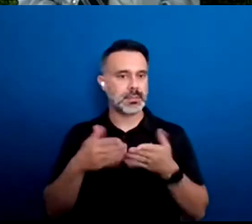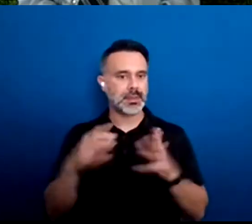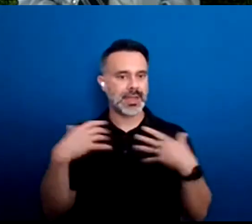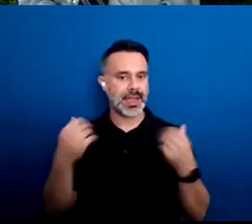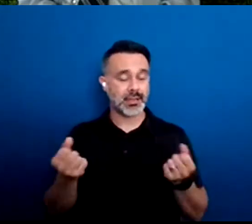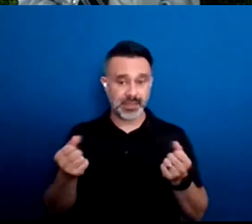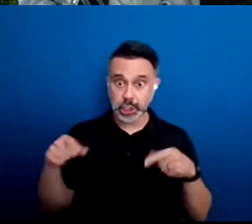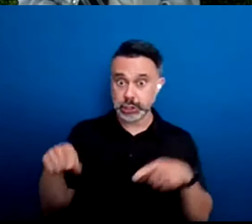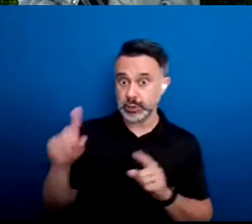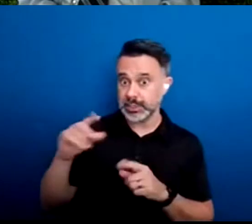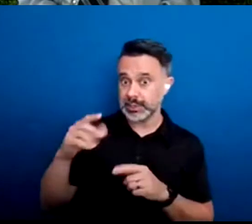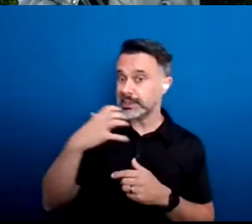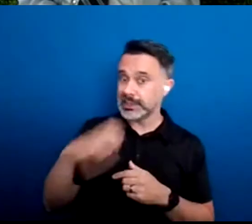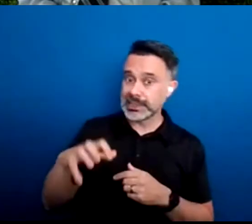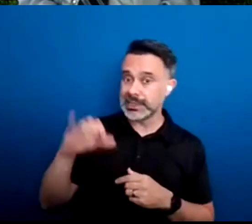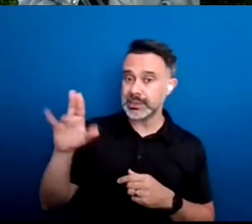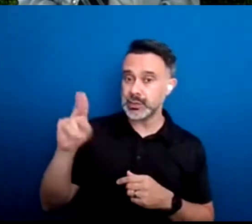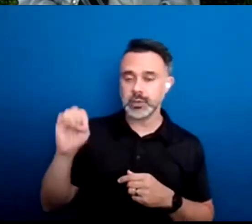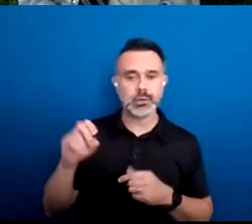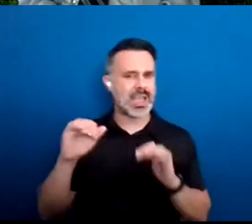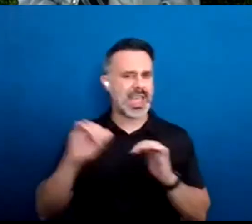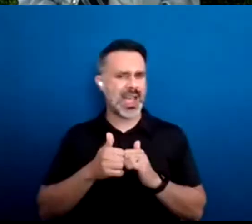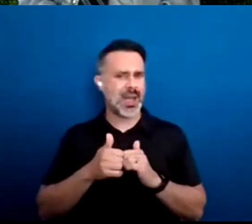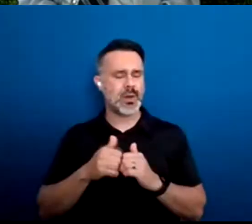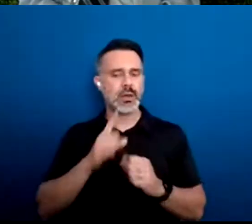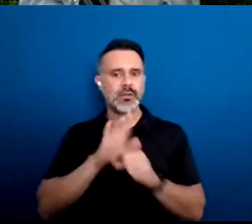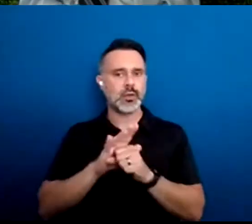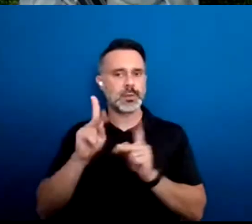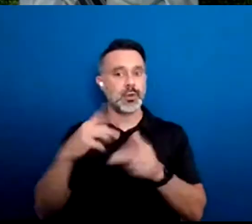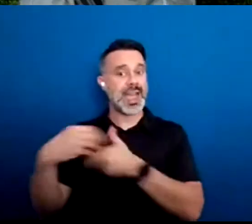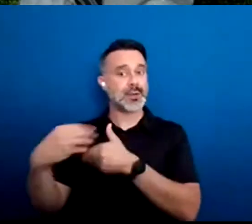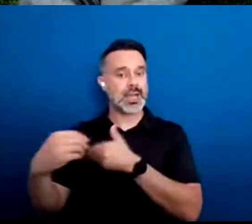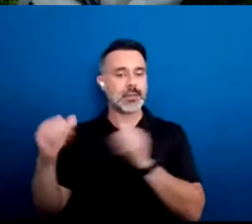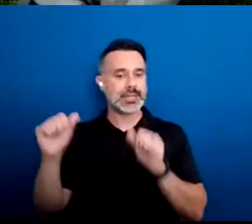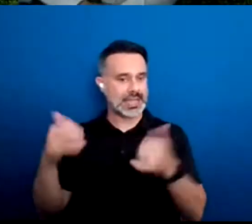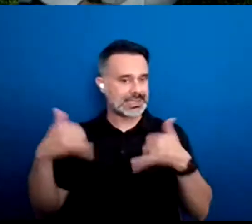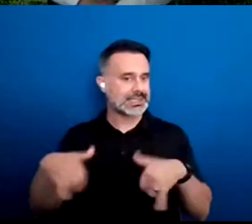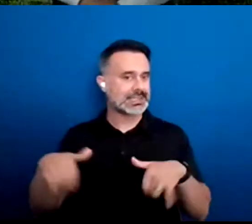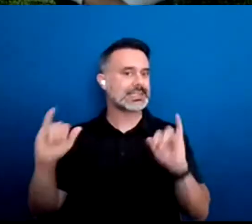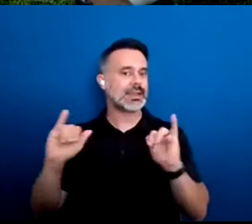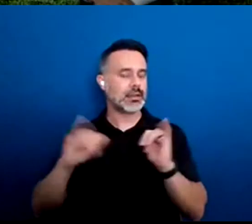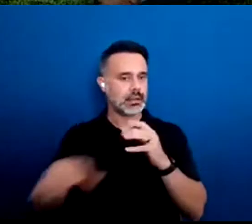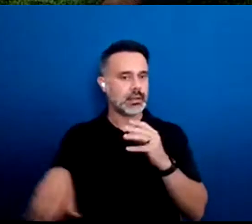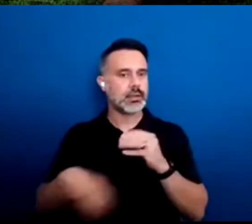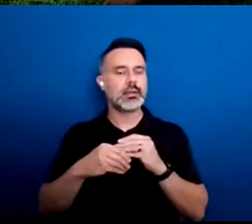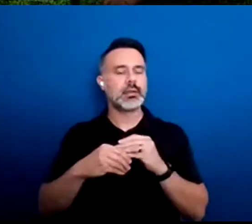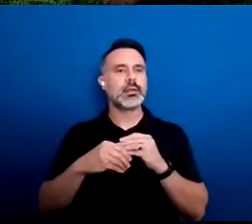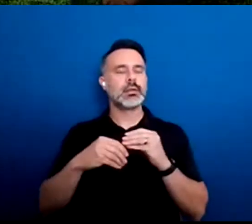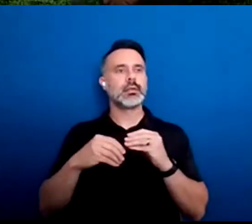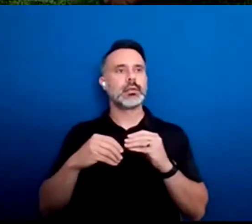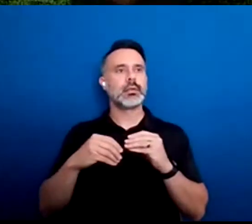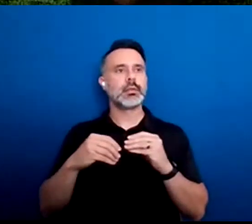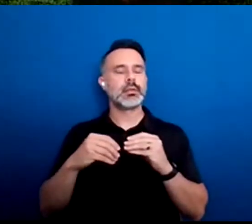there anything being done to ensure people outside will be able to build on the timid stability of the last year in terms